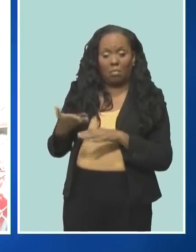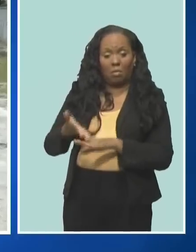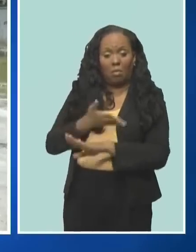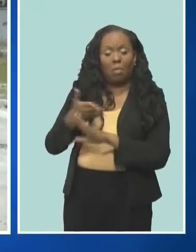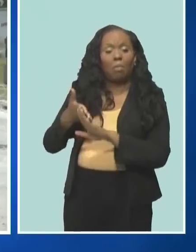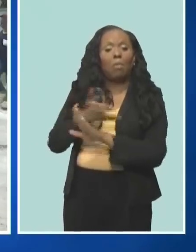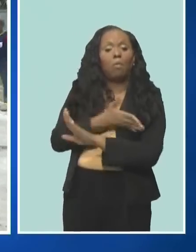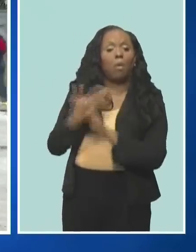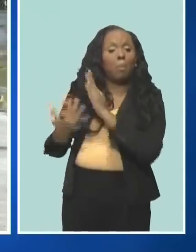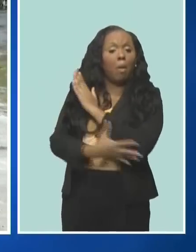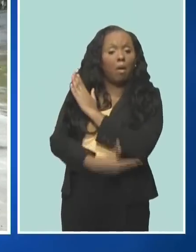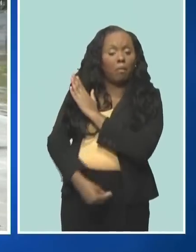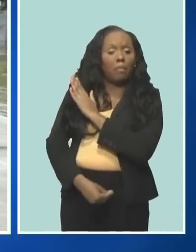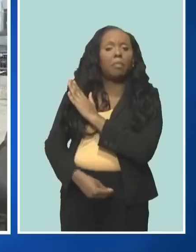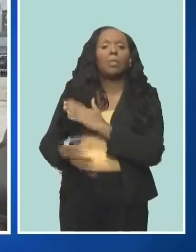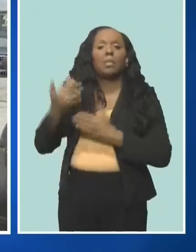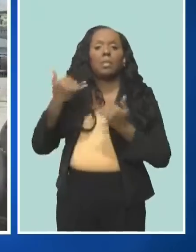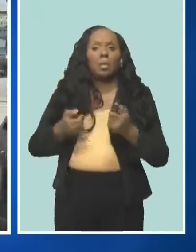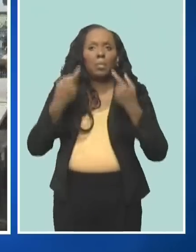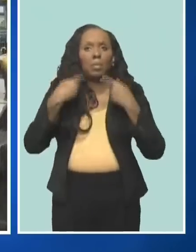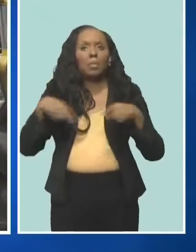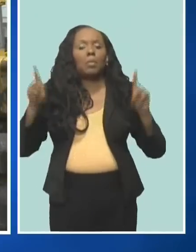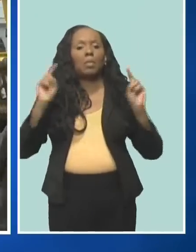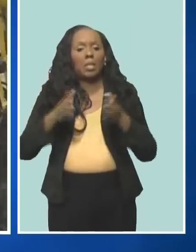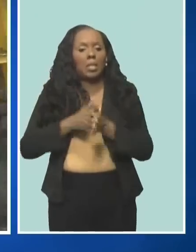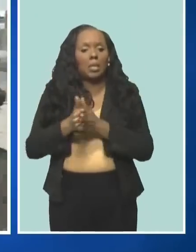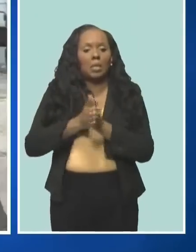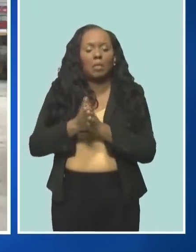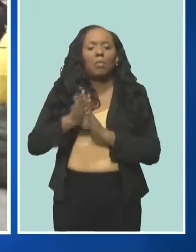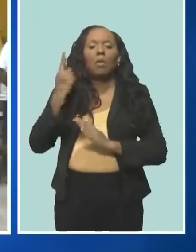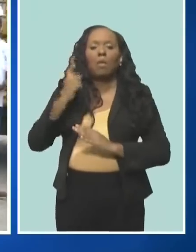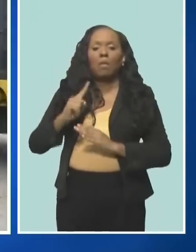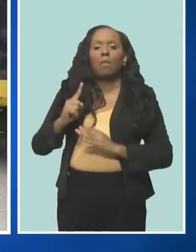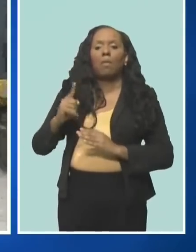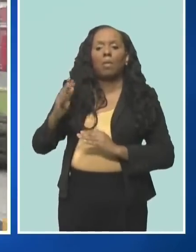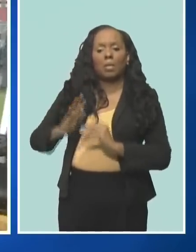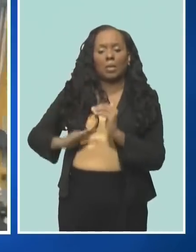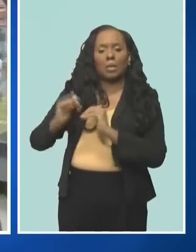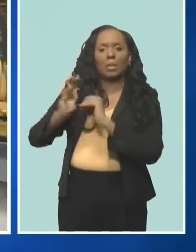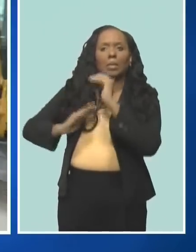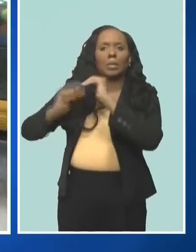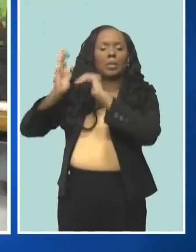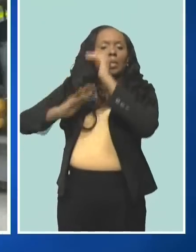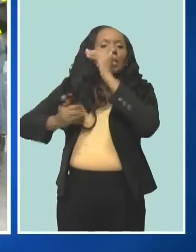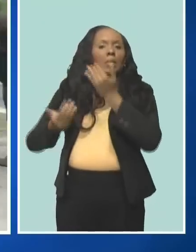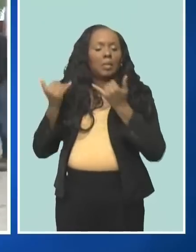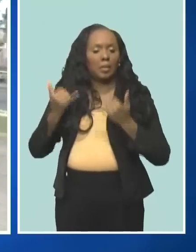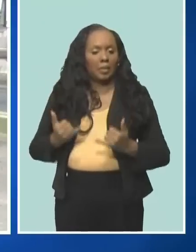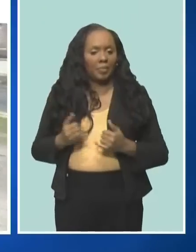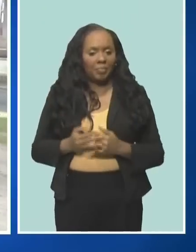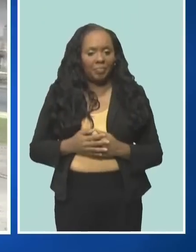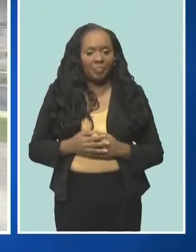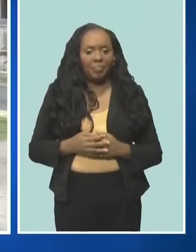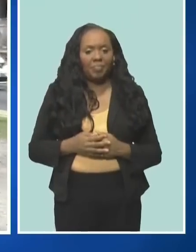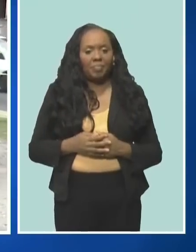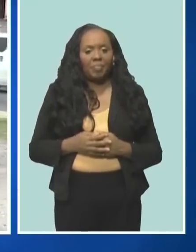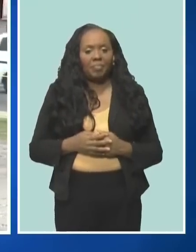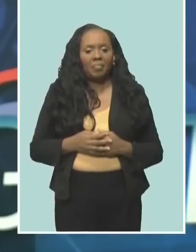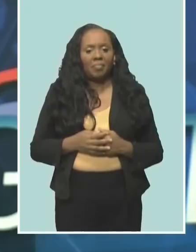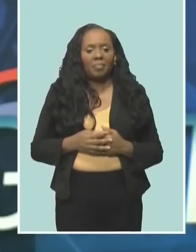The residents now look forward to having a place of their own. Rachel Agard, CBC